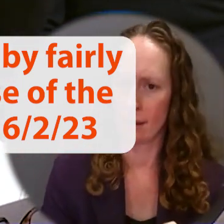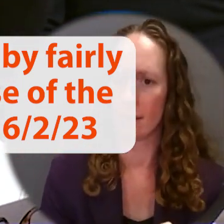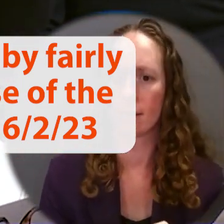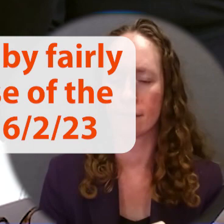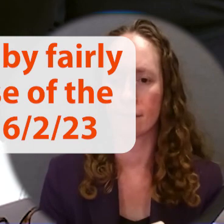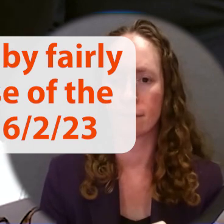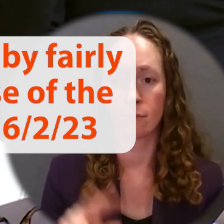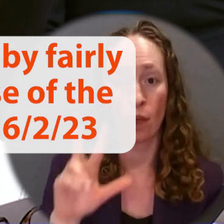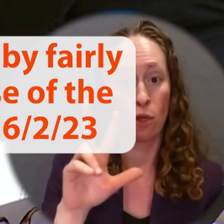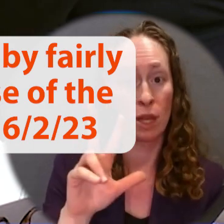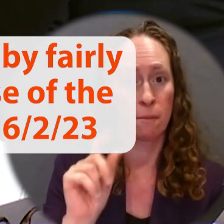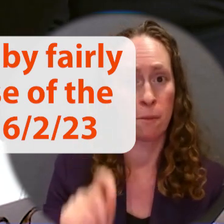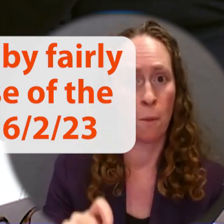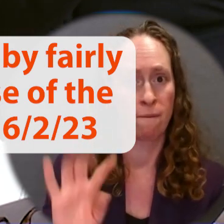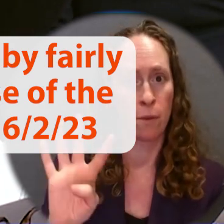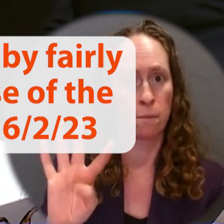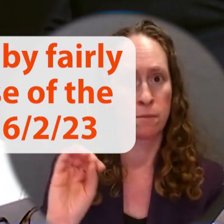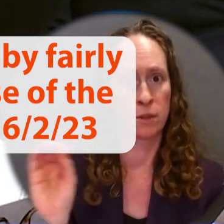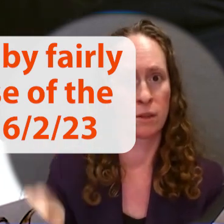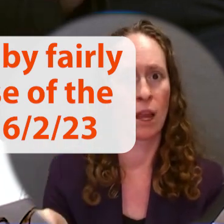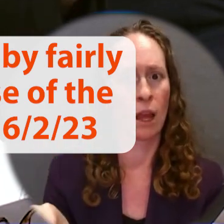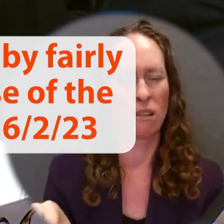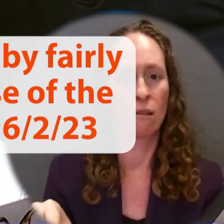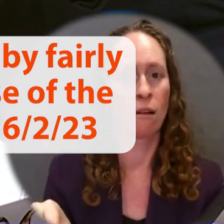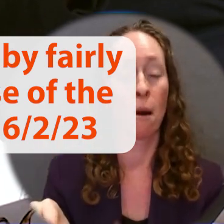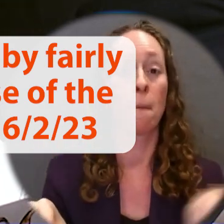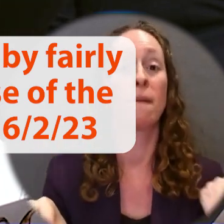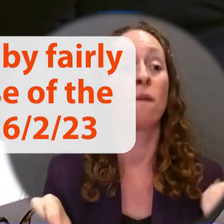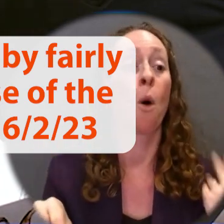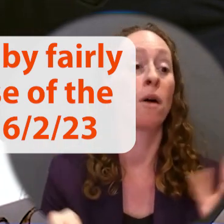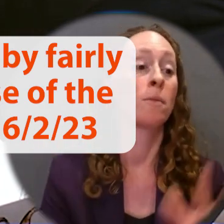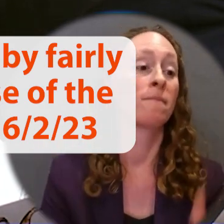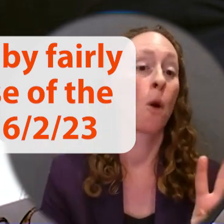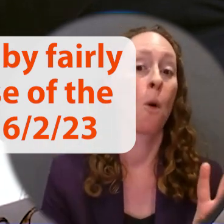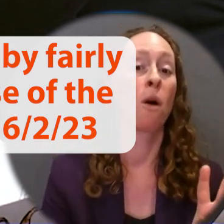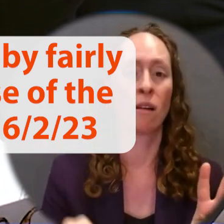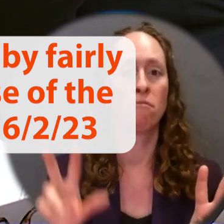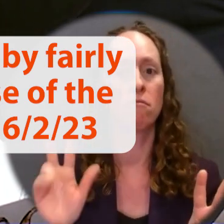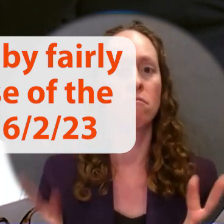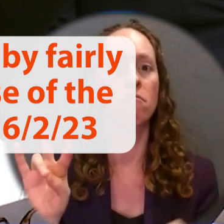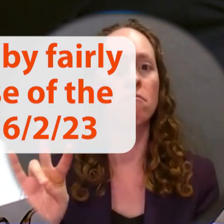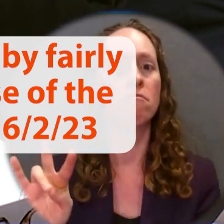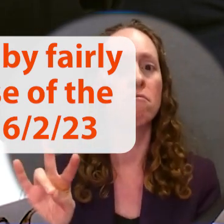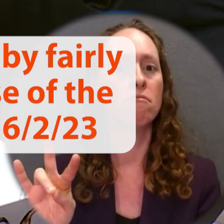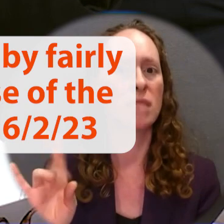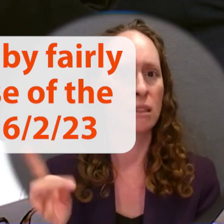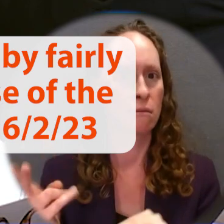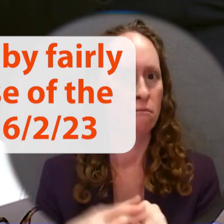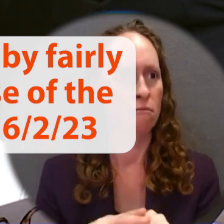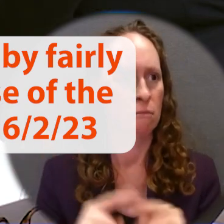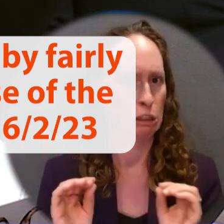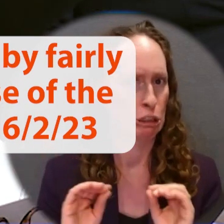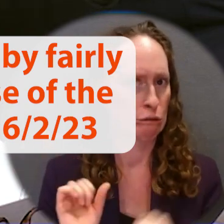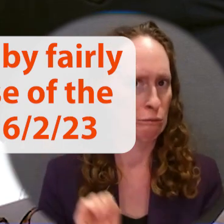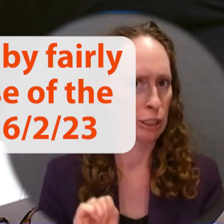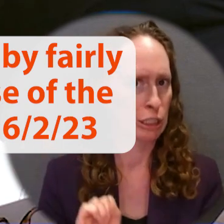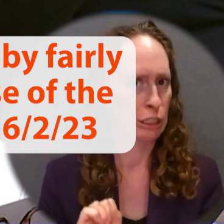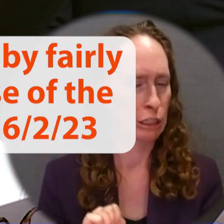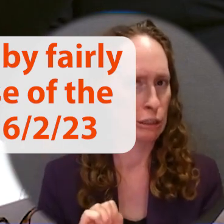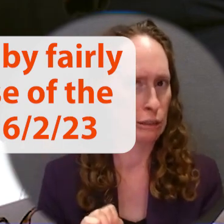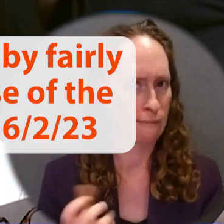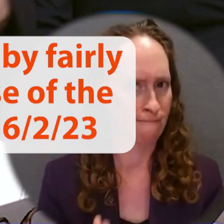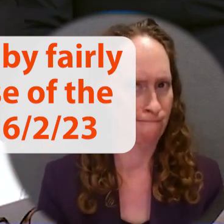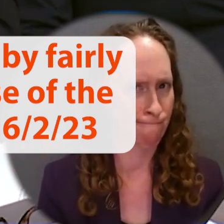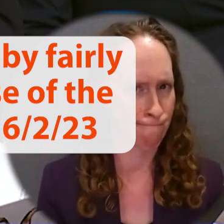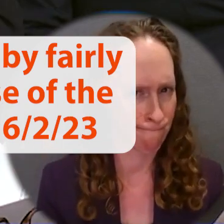to 3.7%. Does the White House have a view on why that might be and why unemployment among black workers jumped by almost